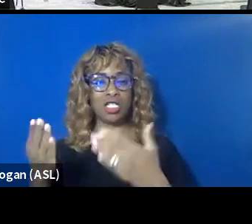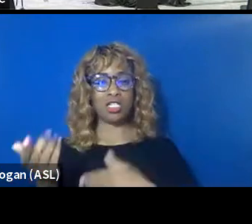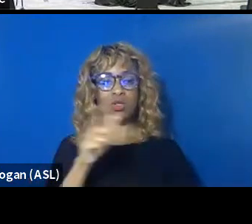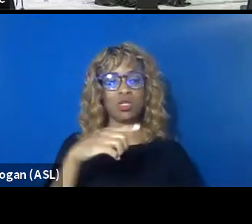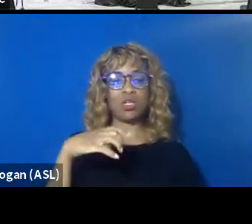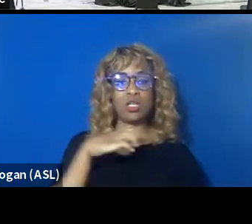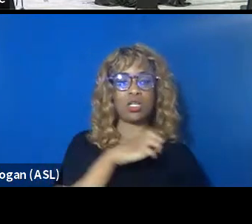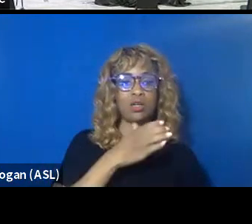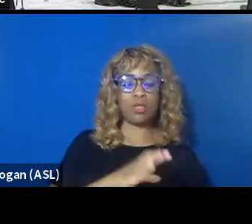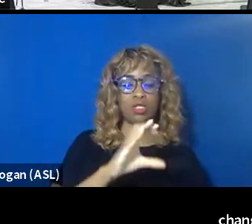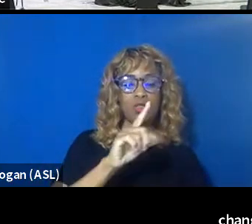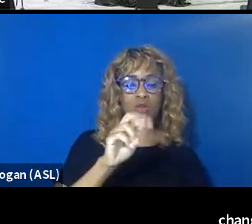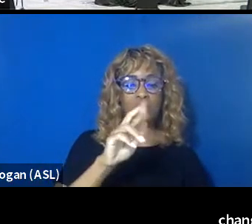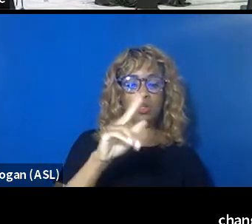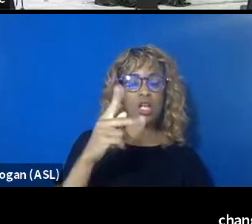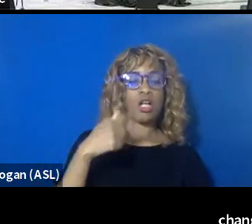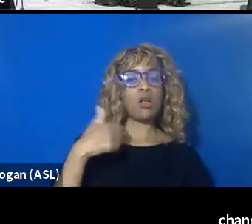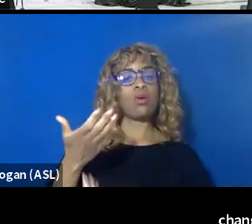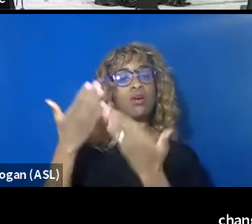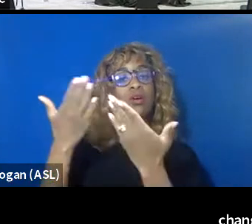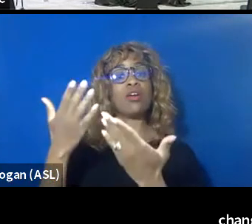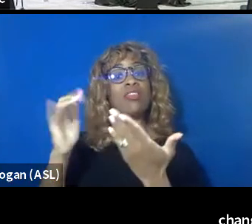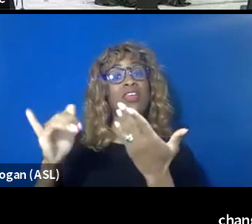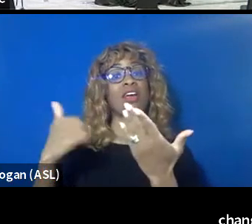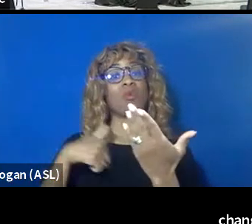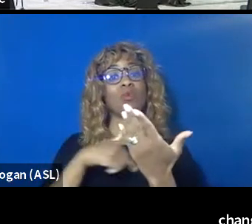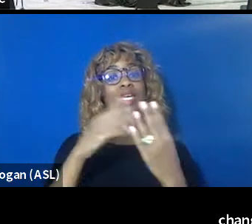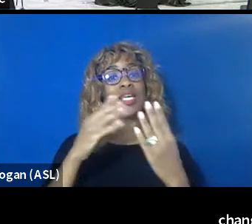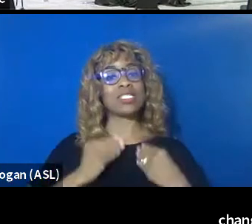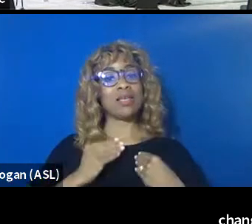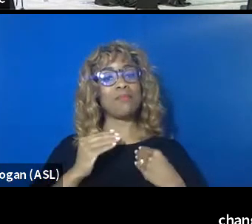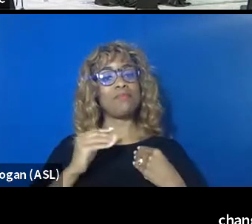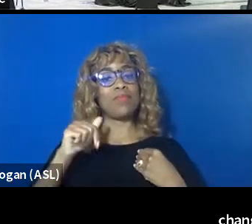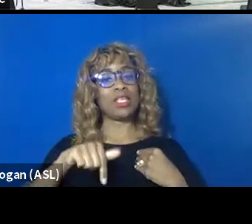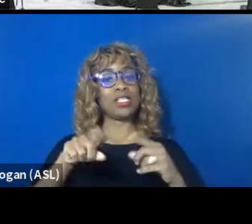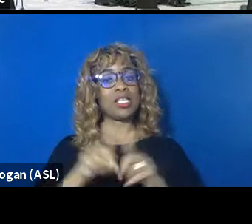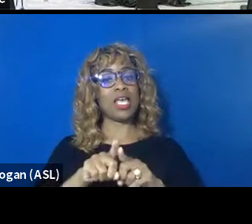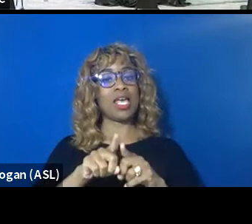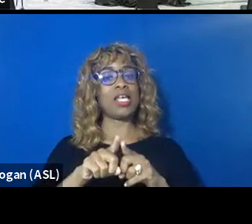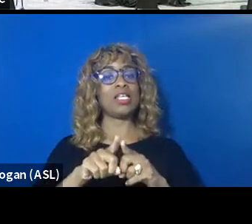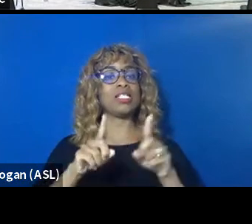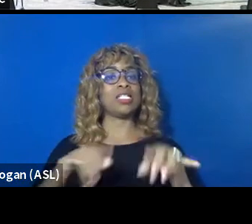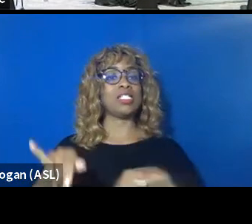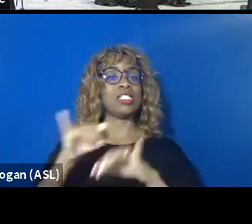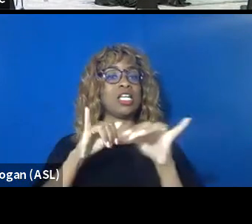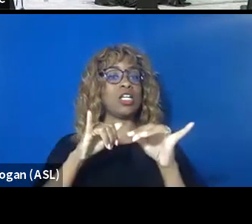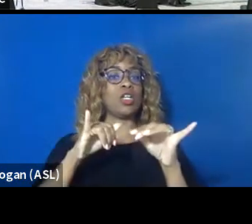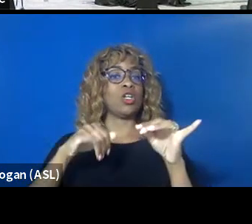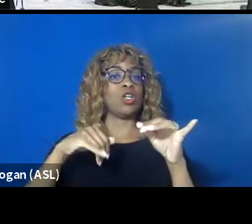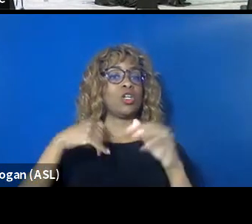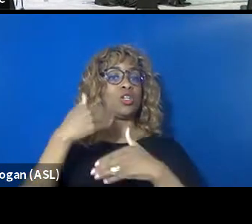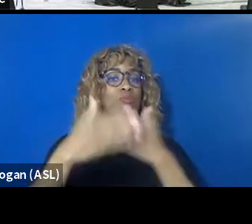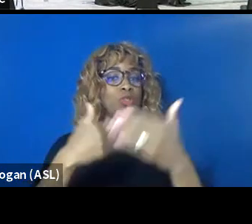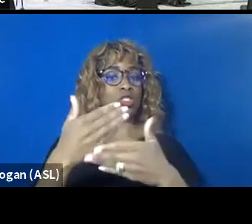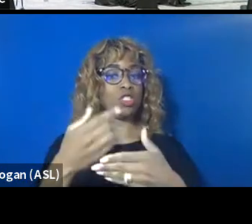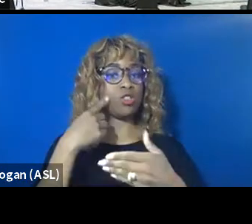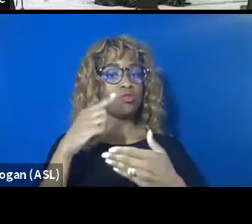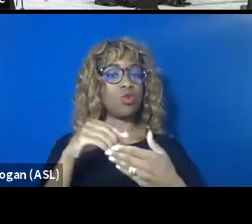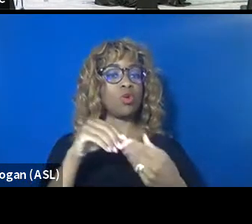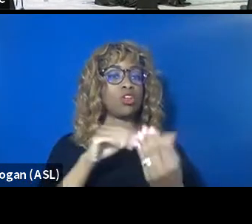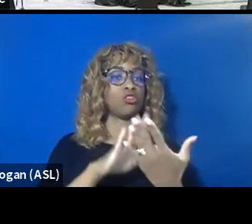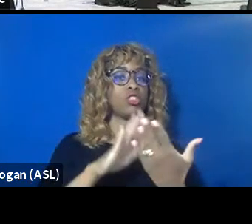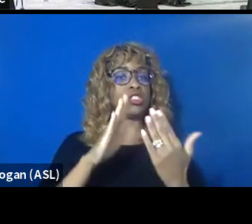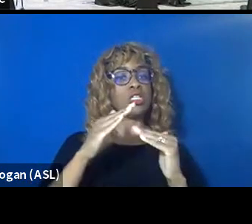like to put a motion forward that we accept this as our standard procedure for addressing quorums and notification